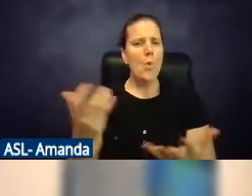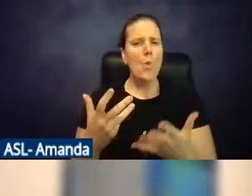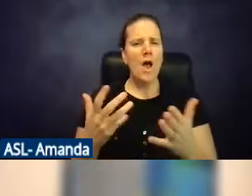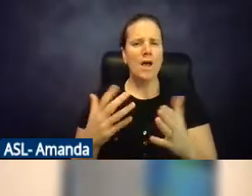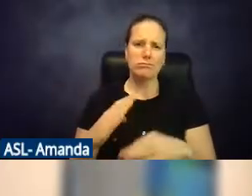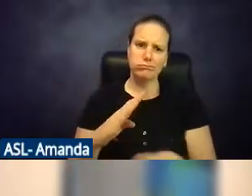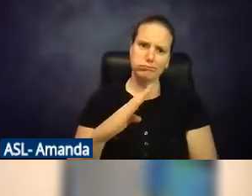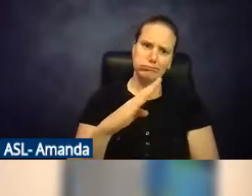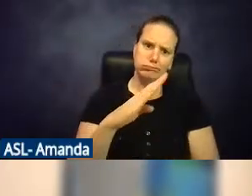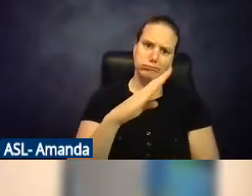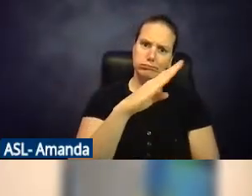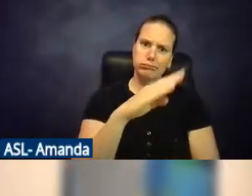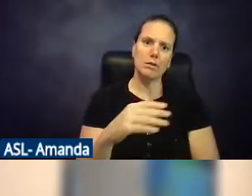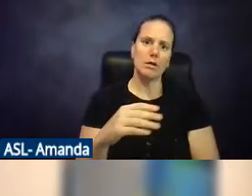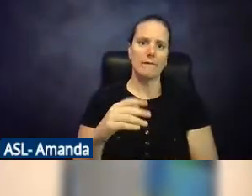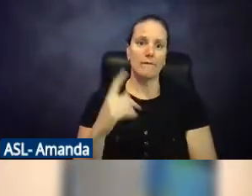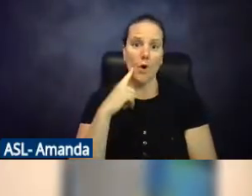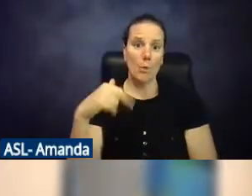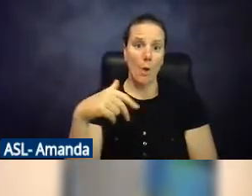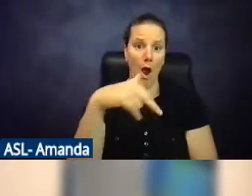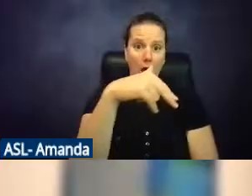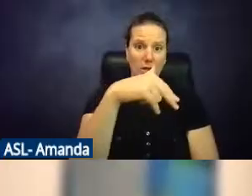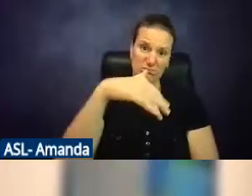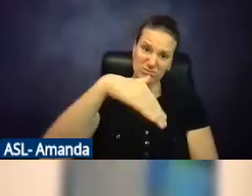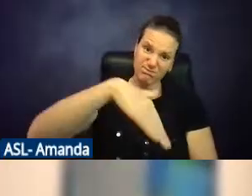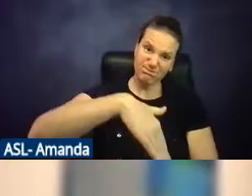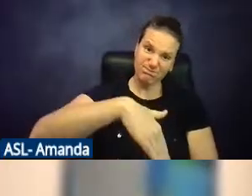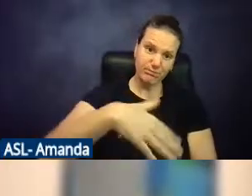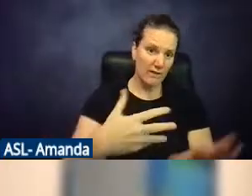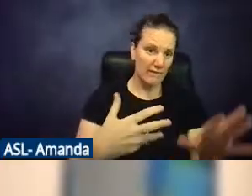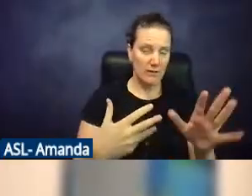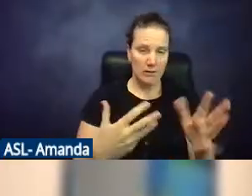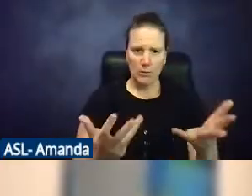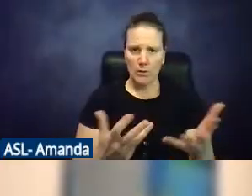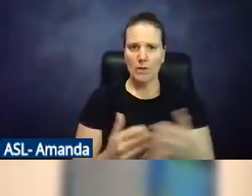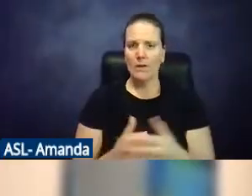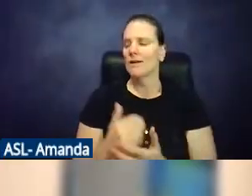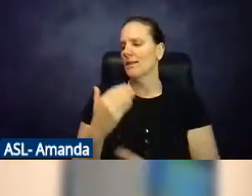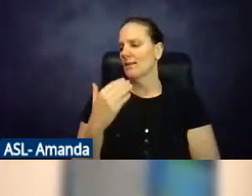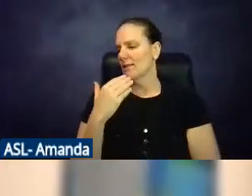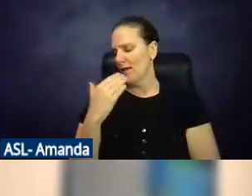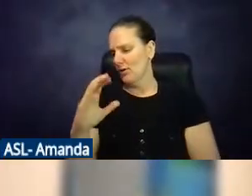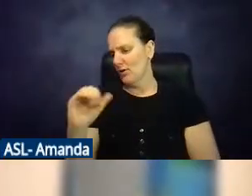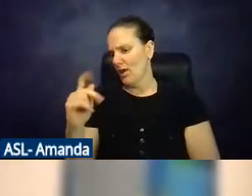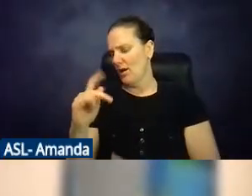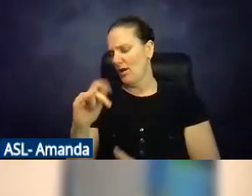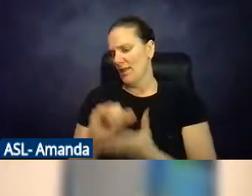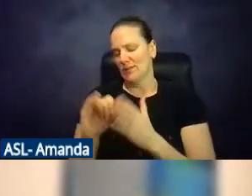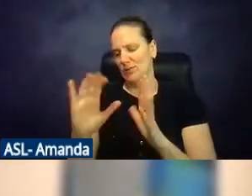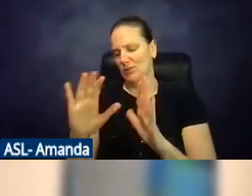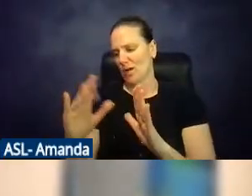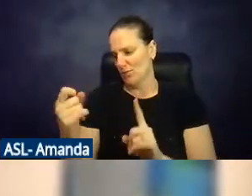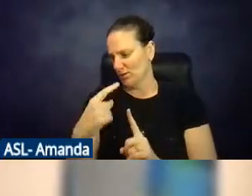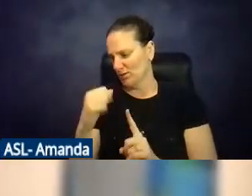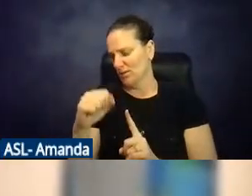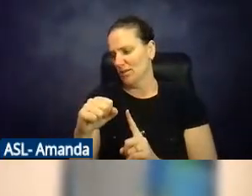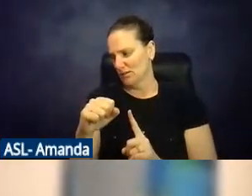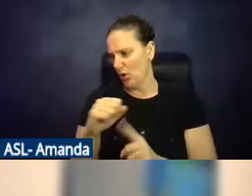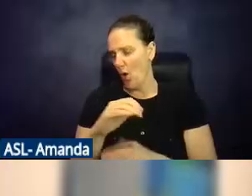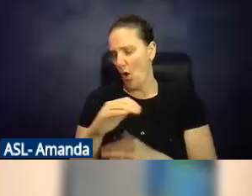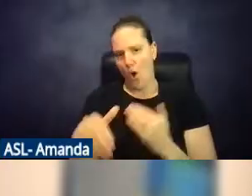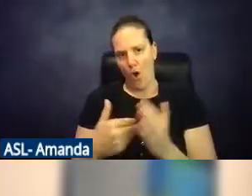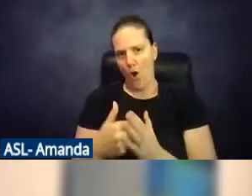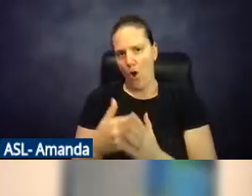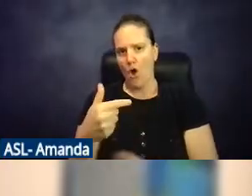the walkway? Yeah, thank you, Councillor Clark. Great question. Yes, all of the